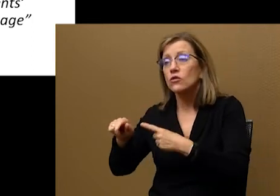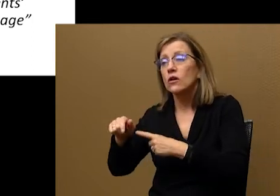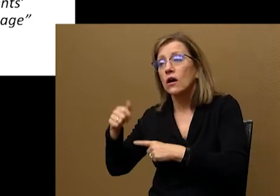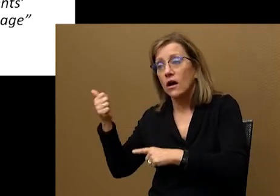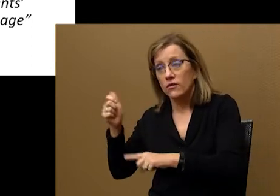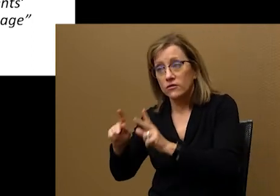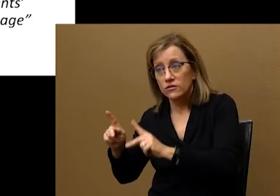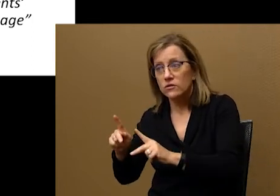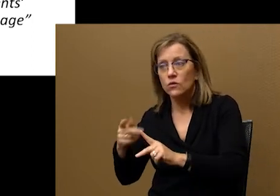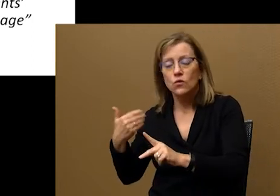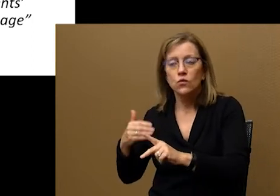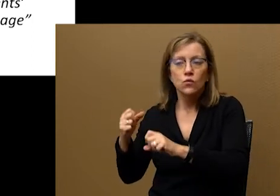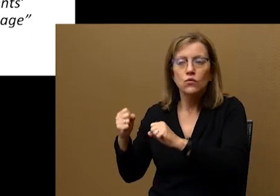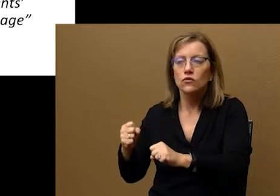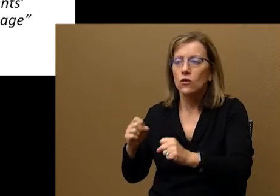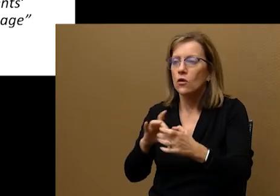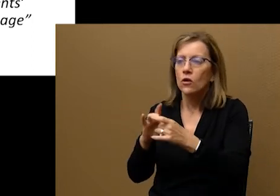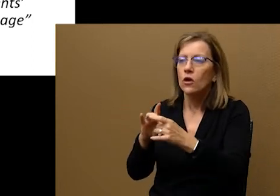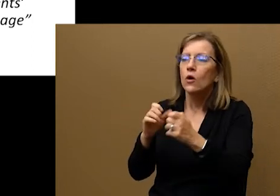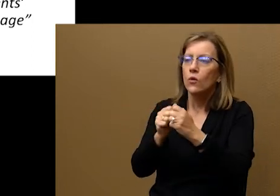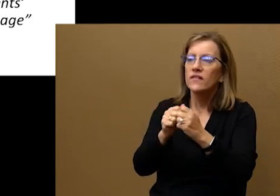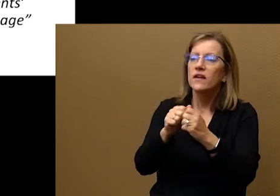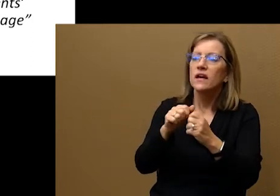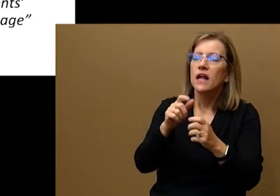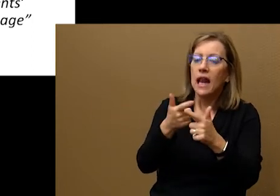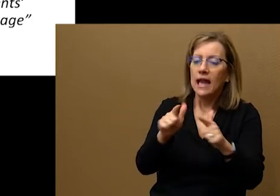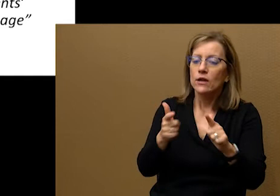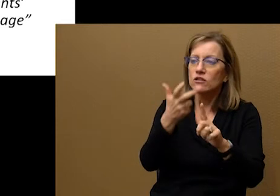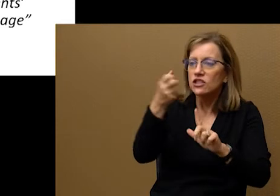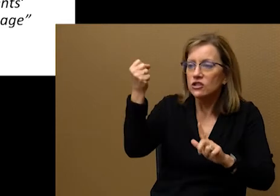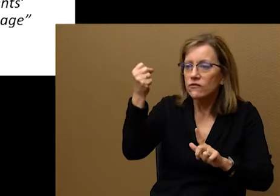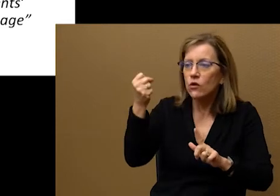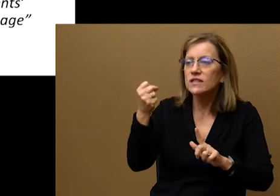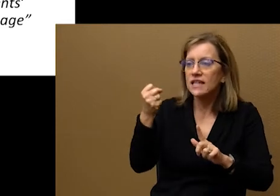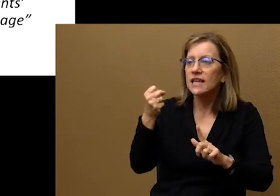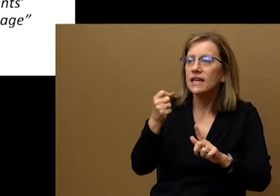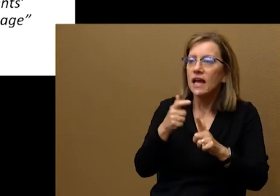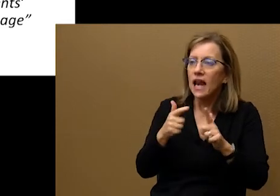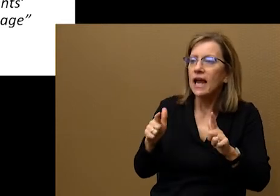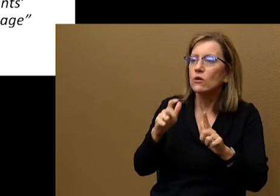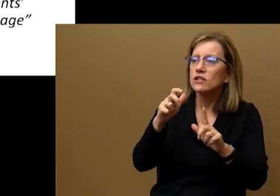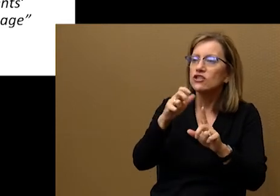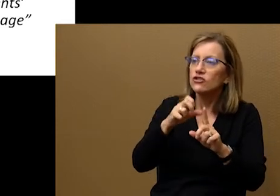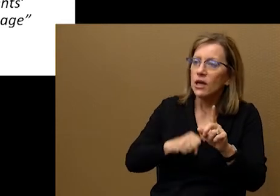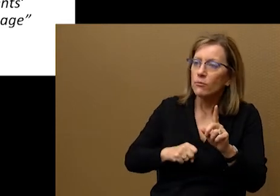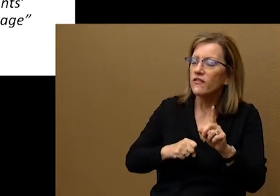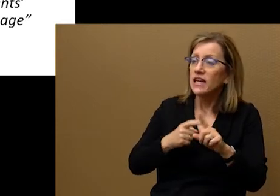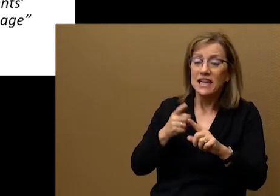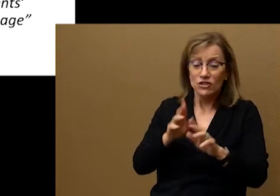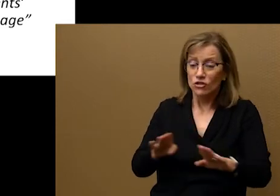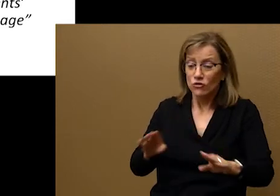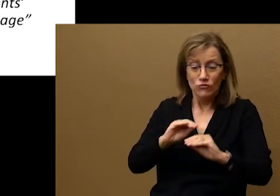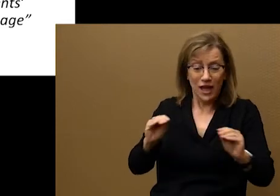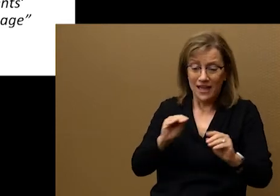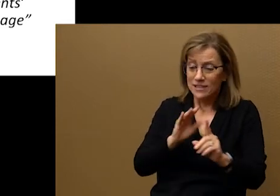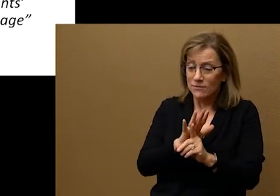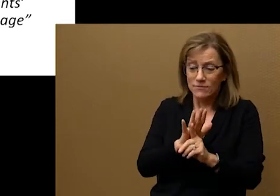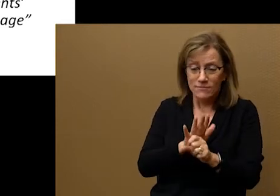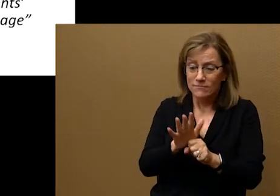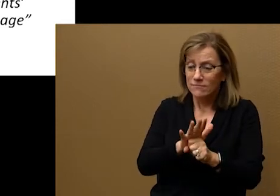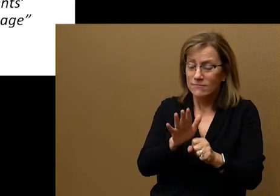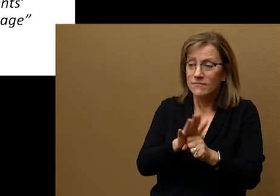are strongly correlated with language disfluency and language deprivation. In other words, when deaf children are not getting